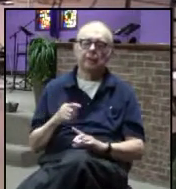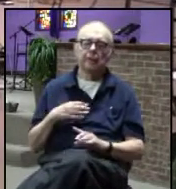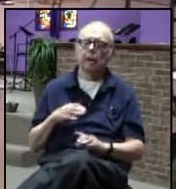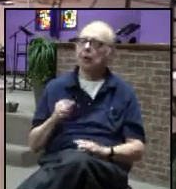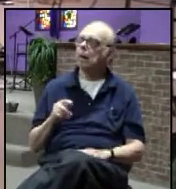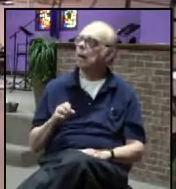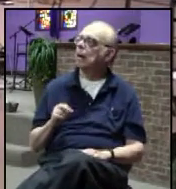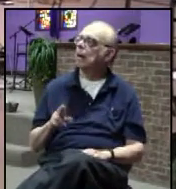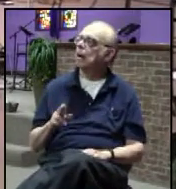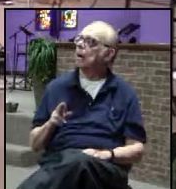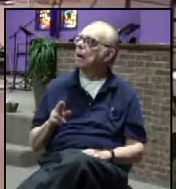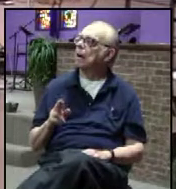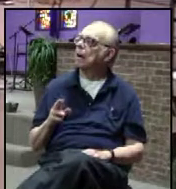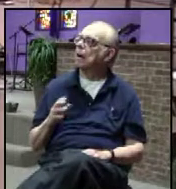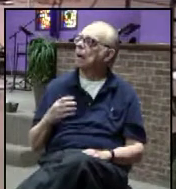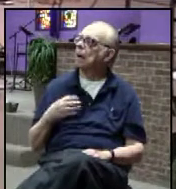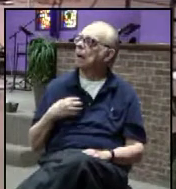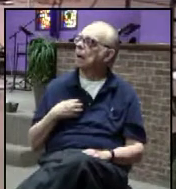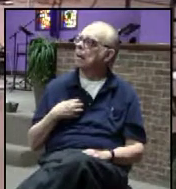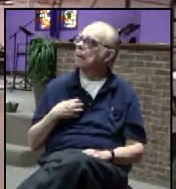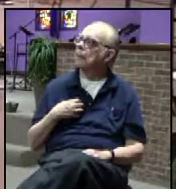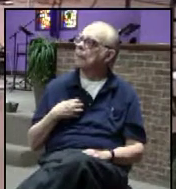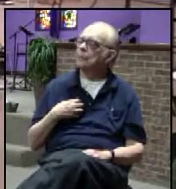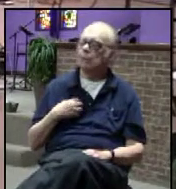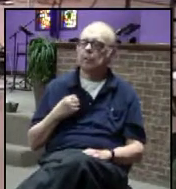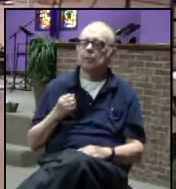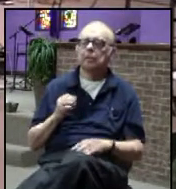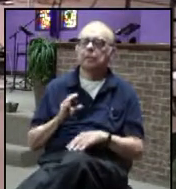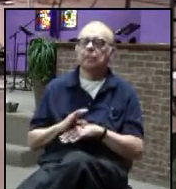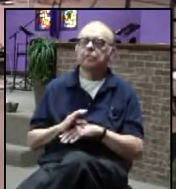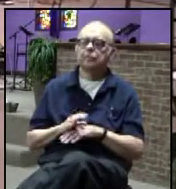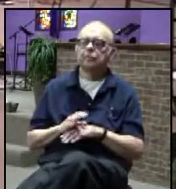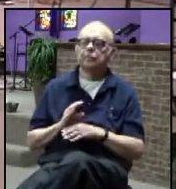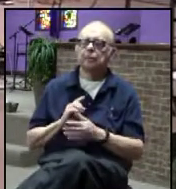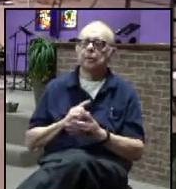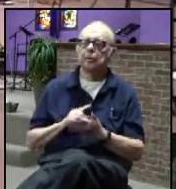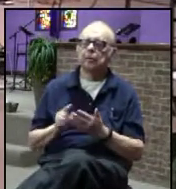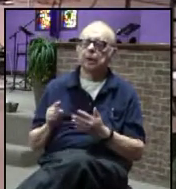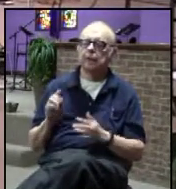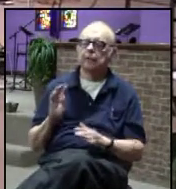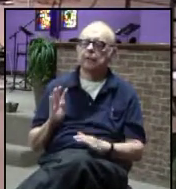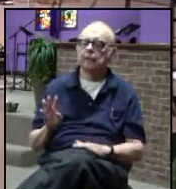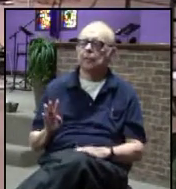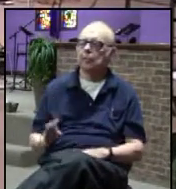I love my church, week 4, and the very last one.